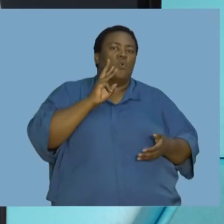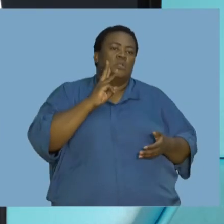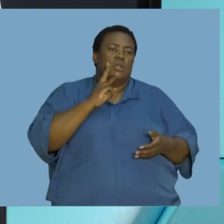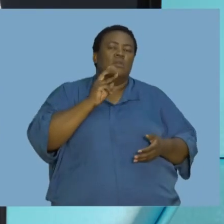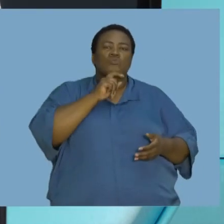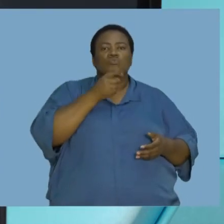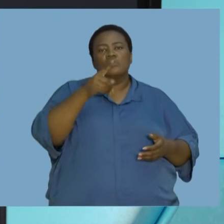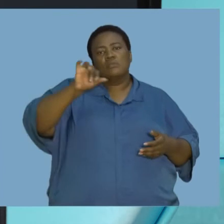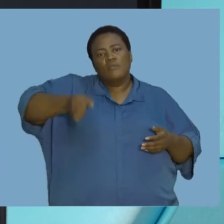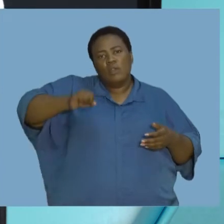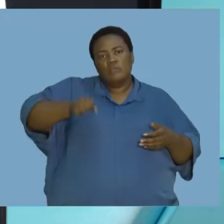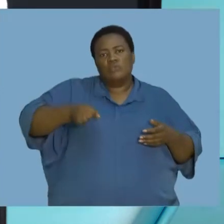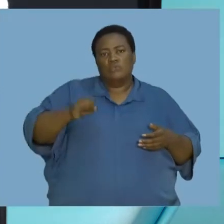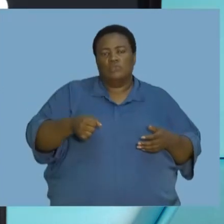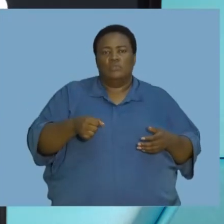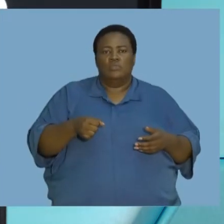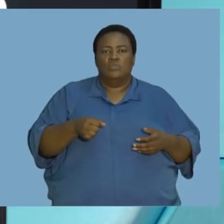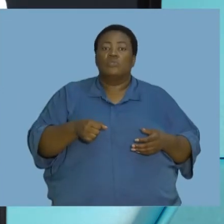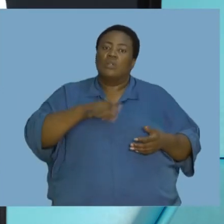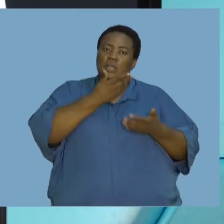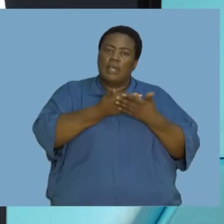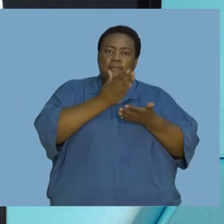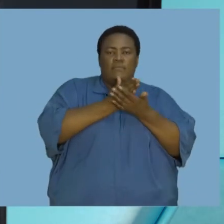of water that is being flushed down the toilet